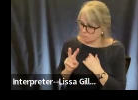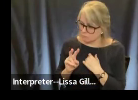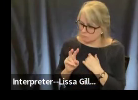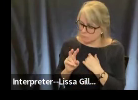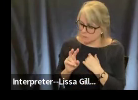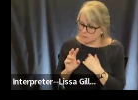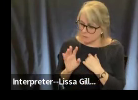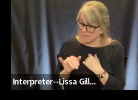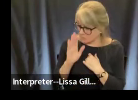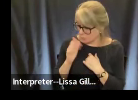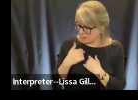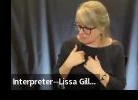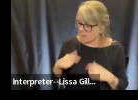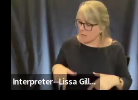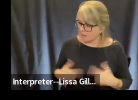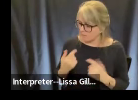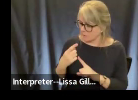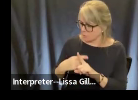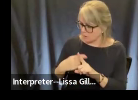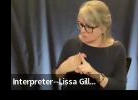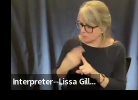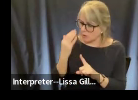is directly to me. I live in a rental that I know the